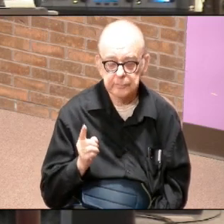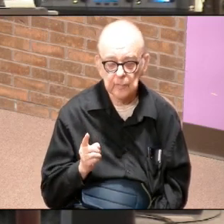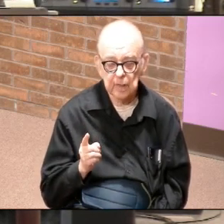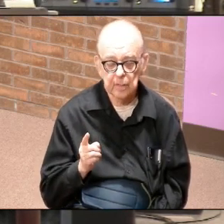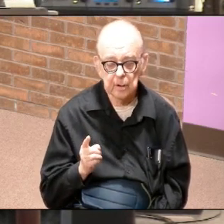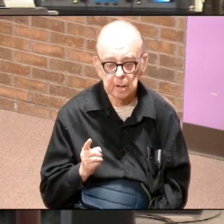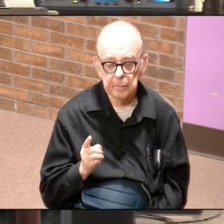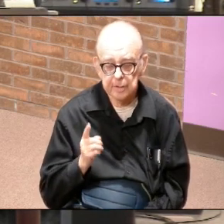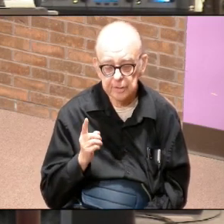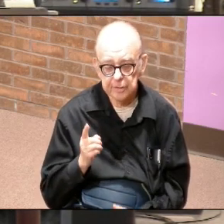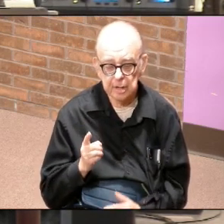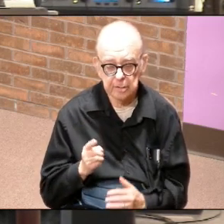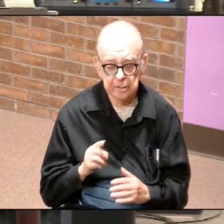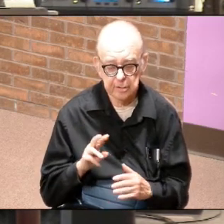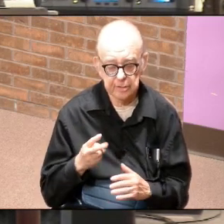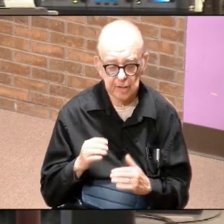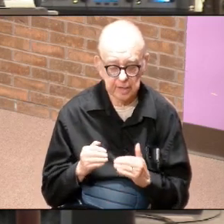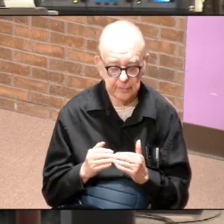upstairs.